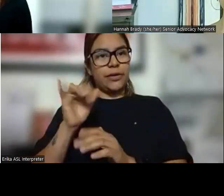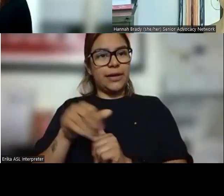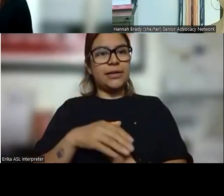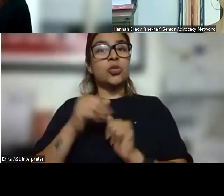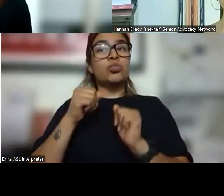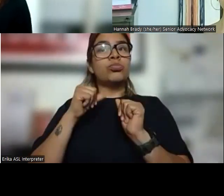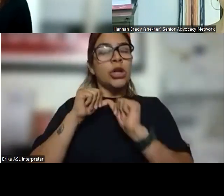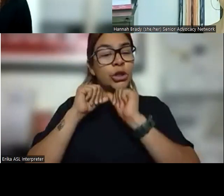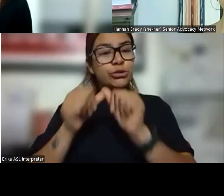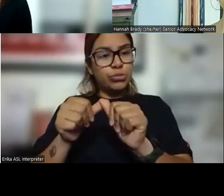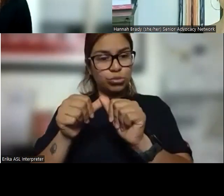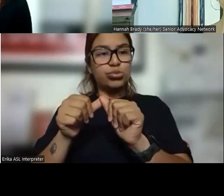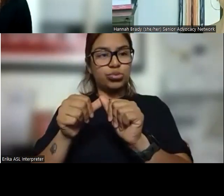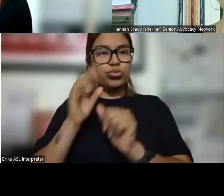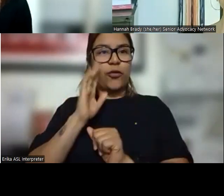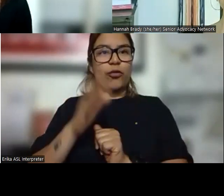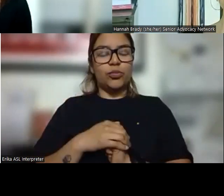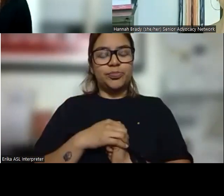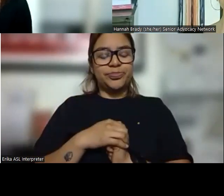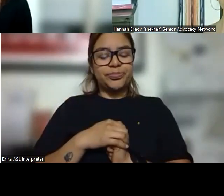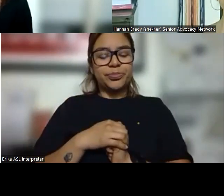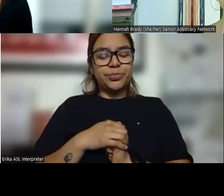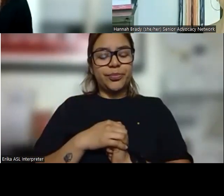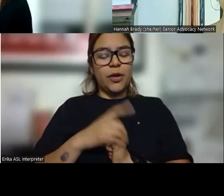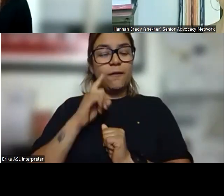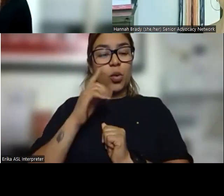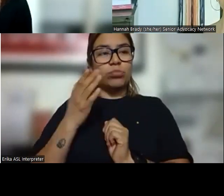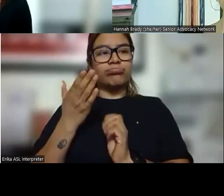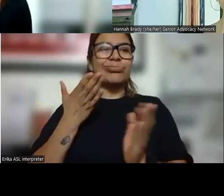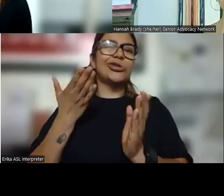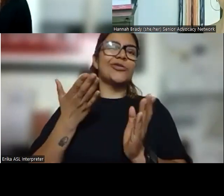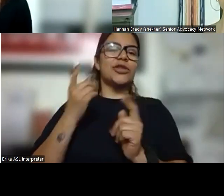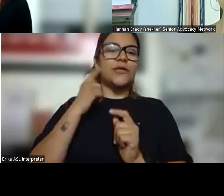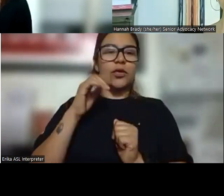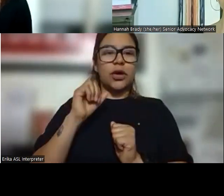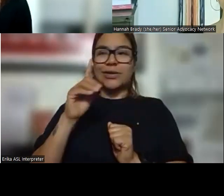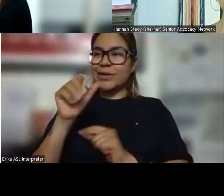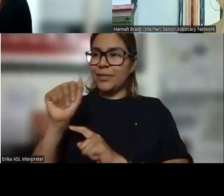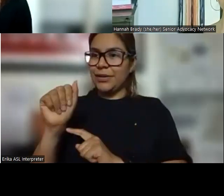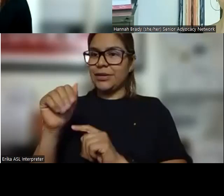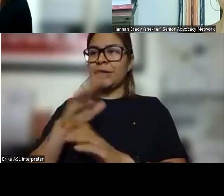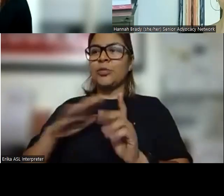forward and serving our older adults and disability populations.